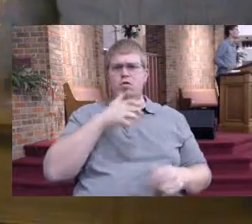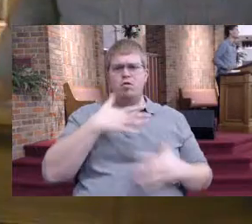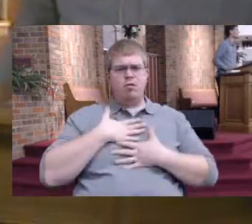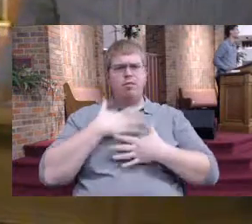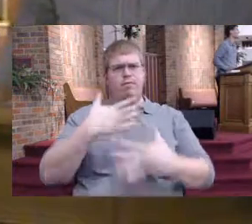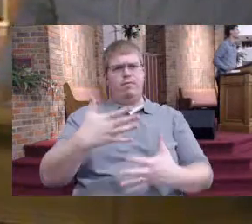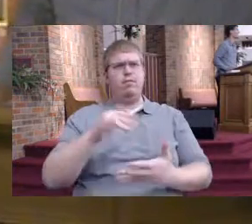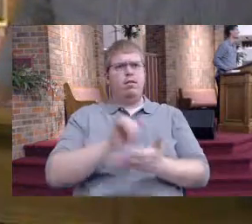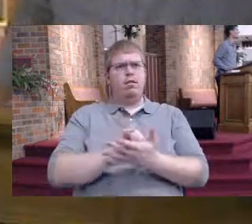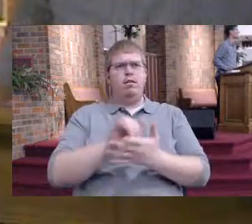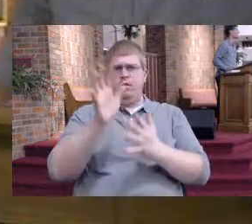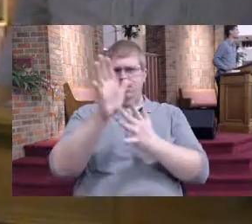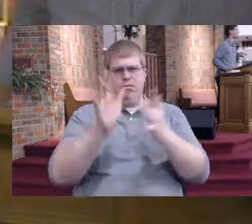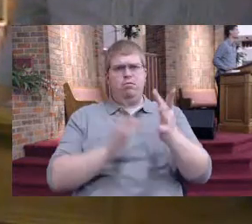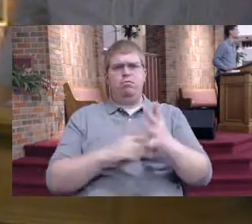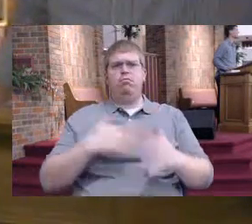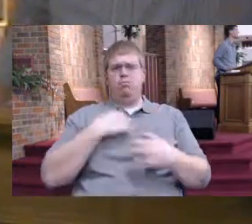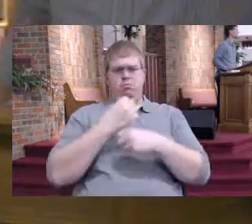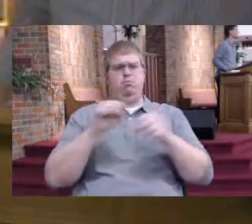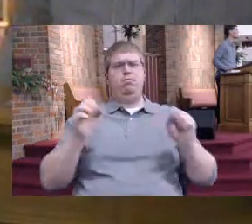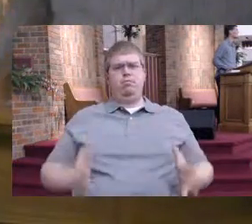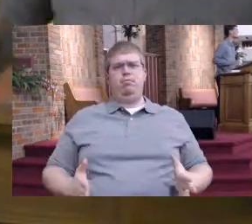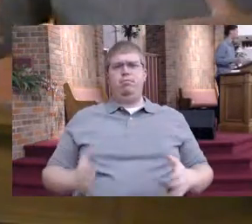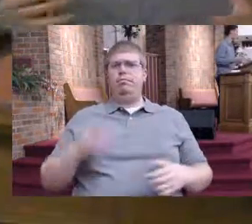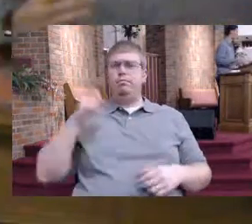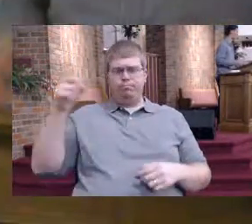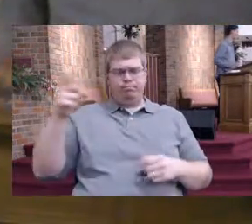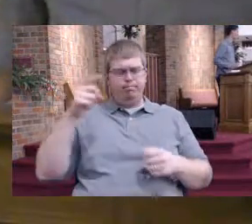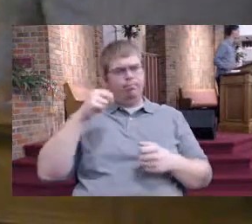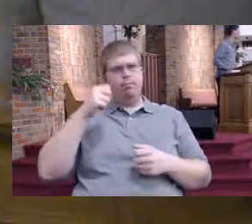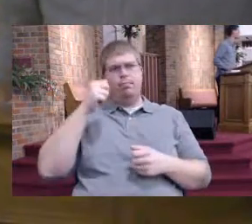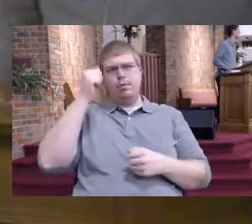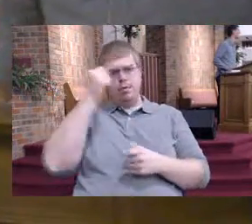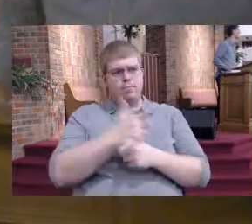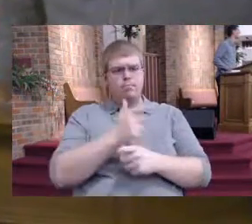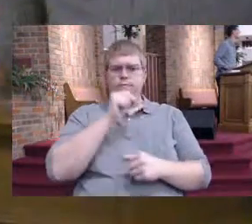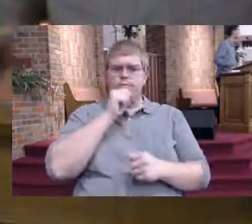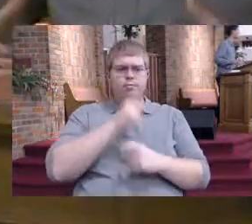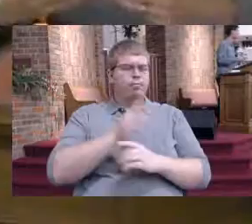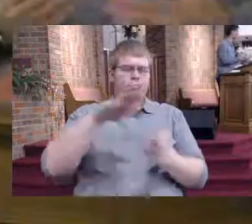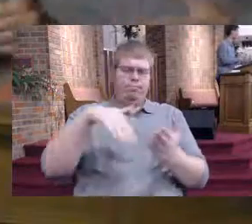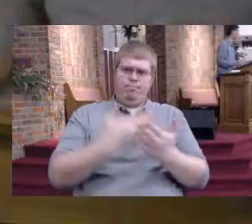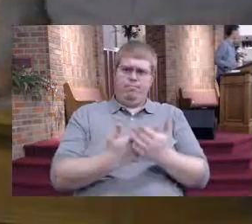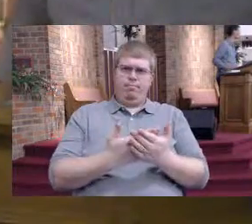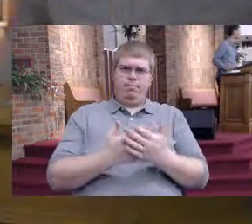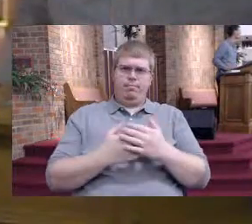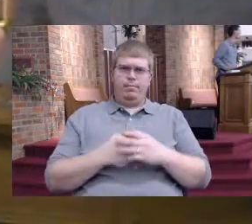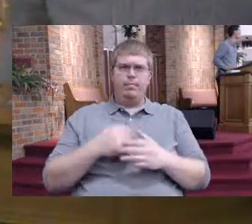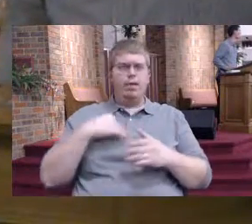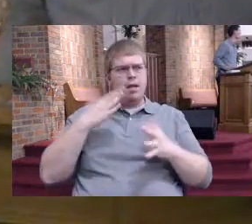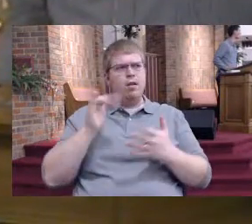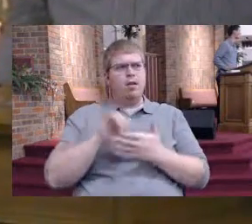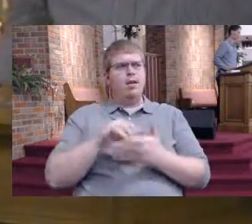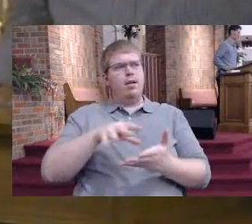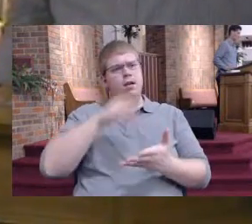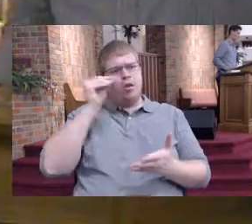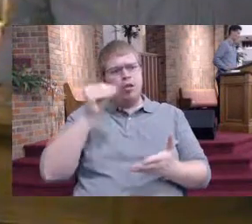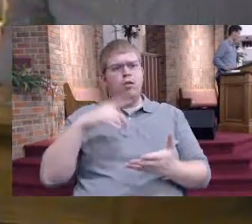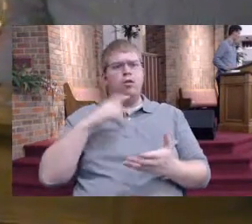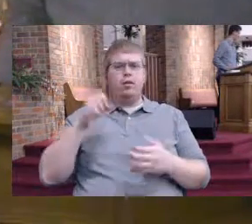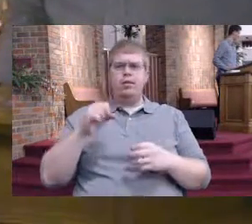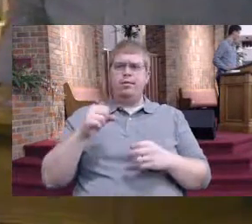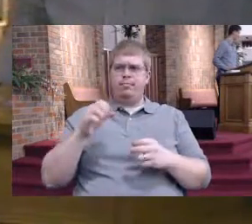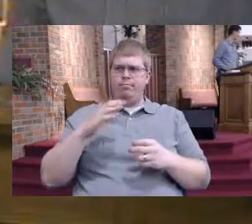they're to be considered our brothers and sisters. And so that's something that we've learned and taken away from these experiences that we hope to instill in our